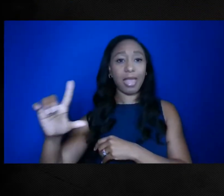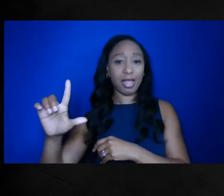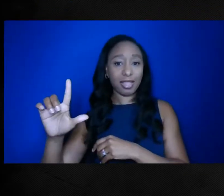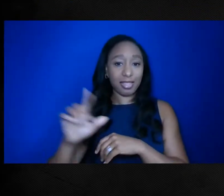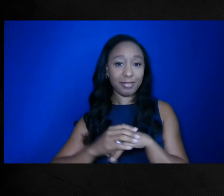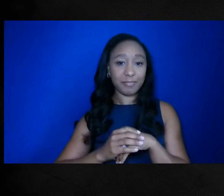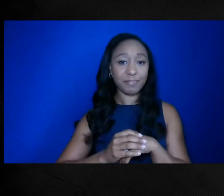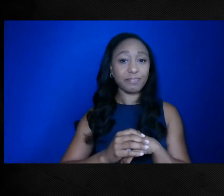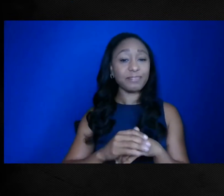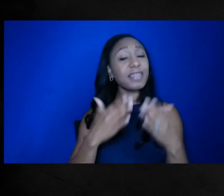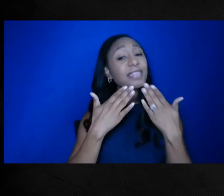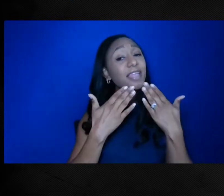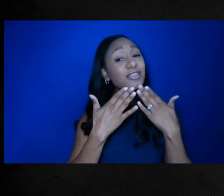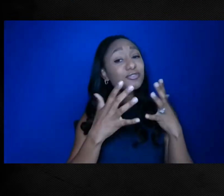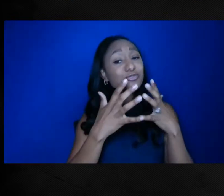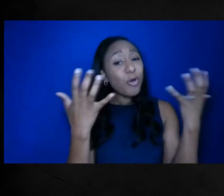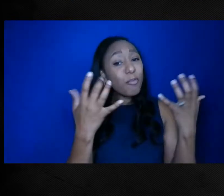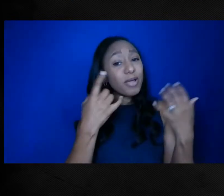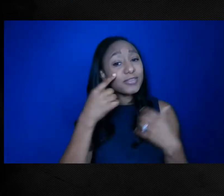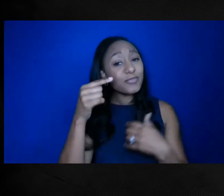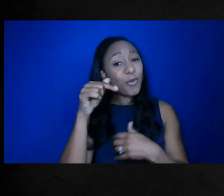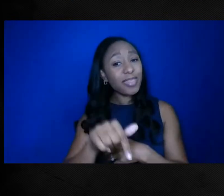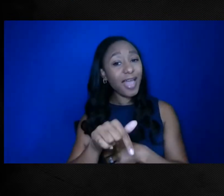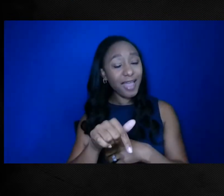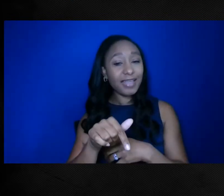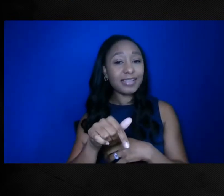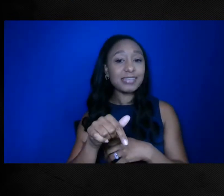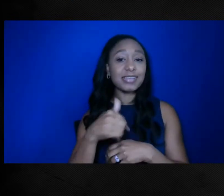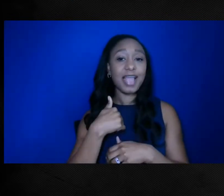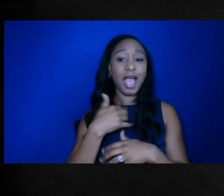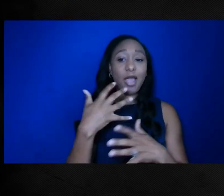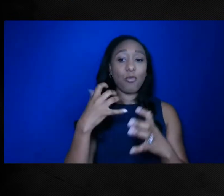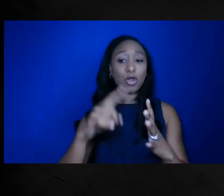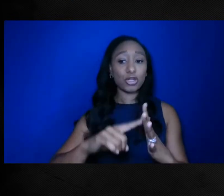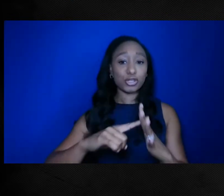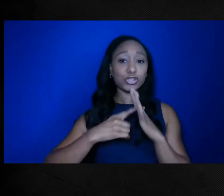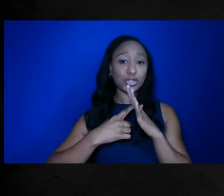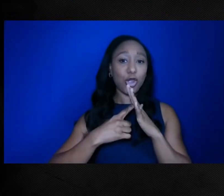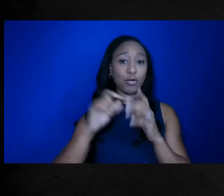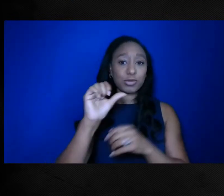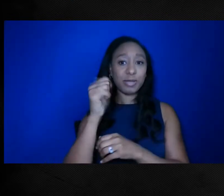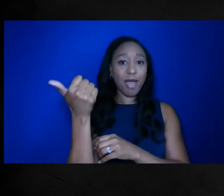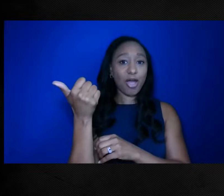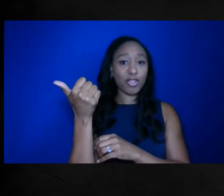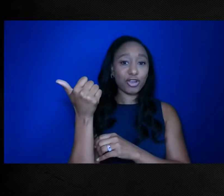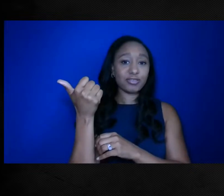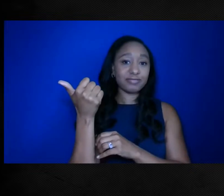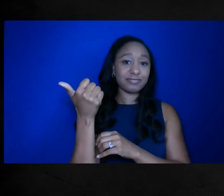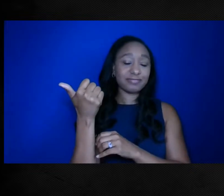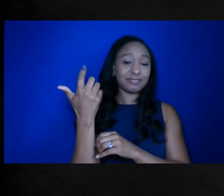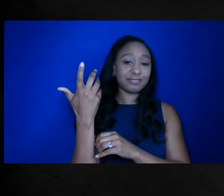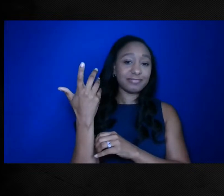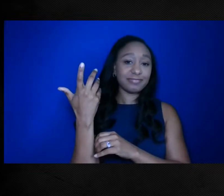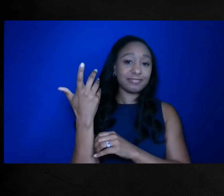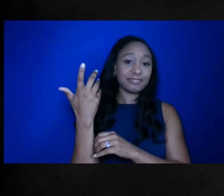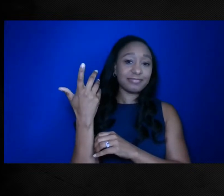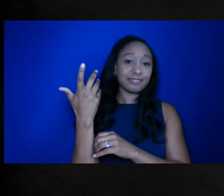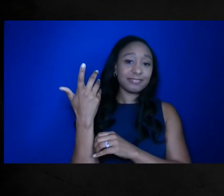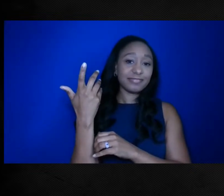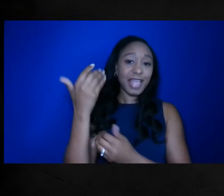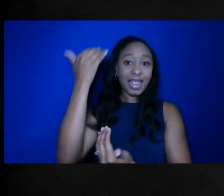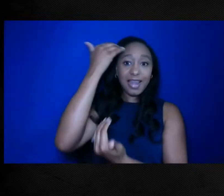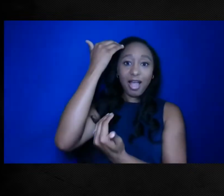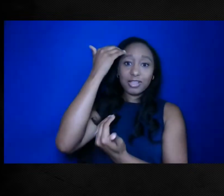Thanks so much for that, Bert. And I want to begin with some other acknowledgements. First, to our wonderful